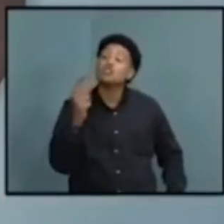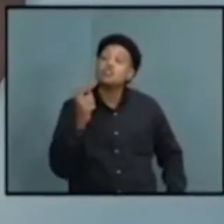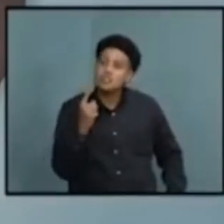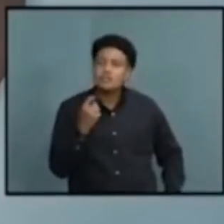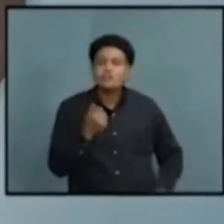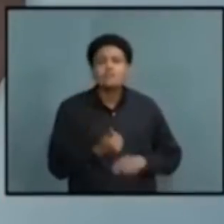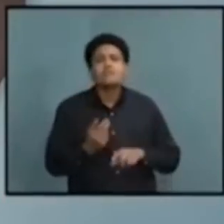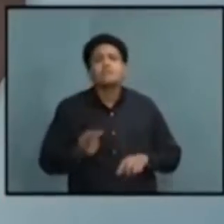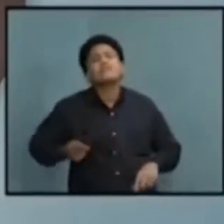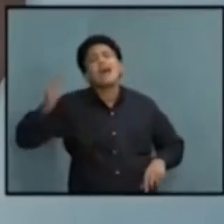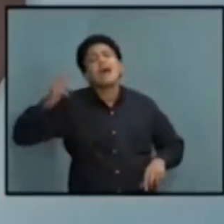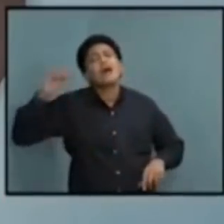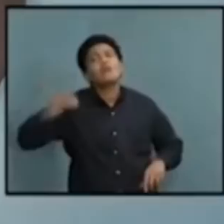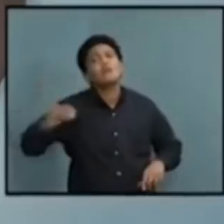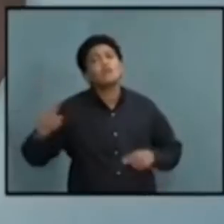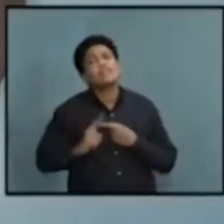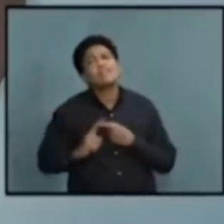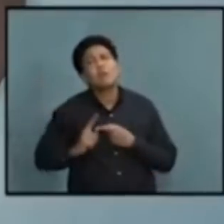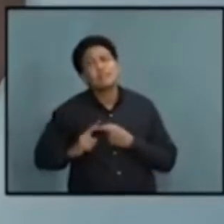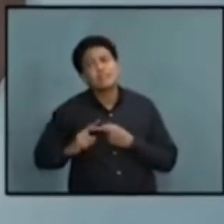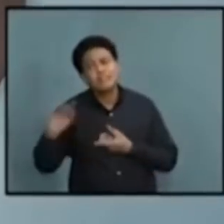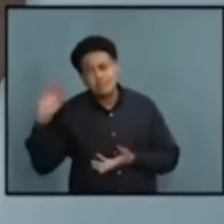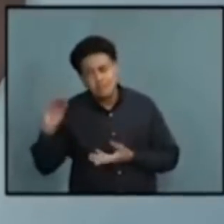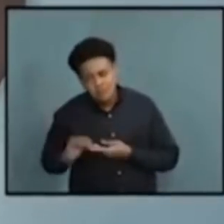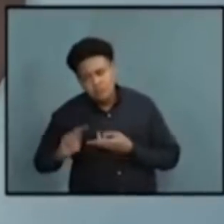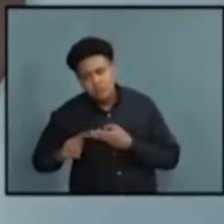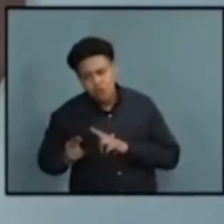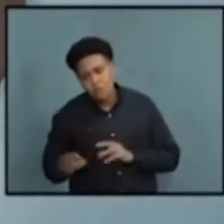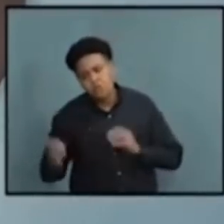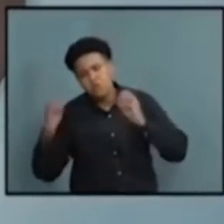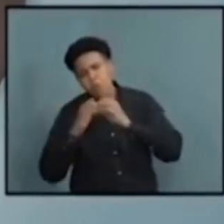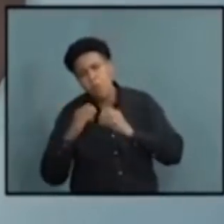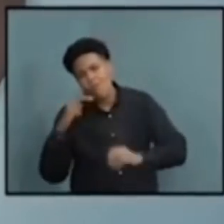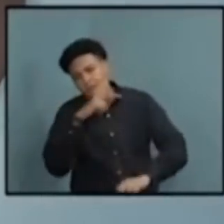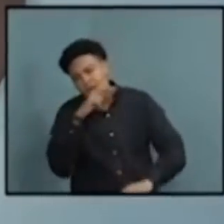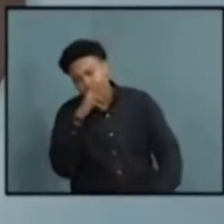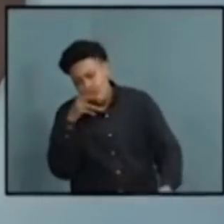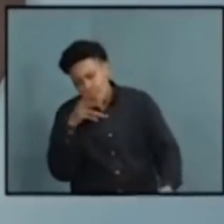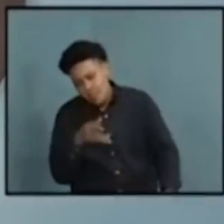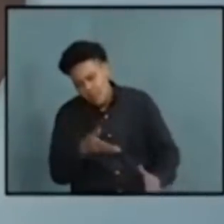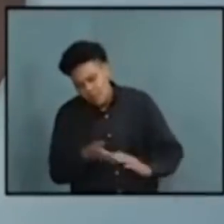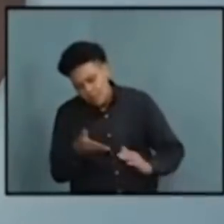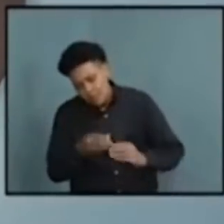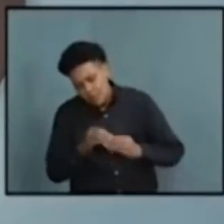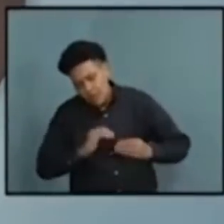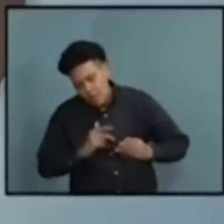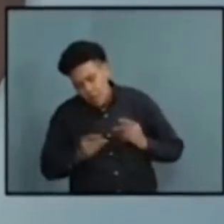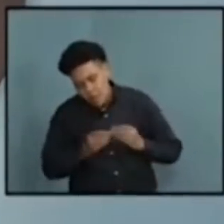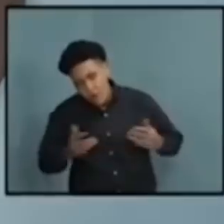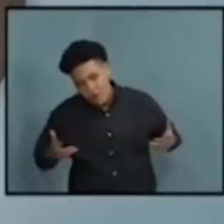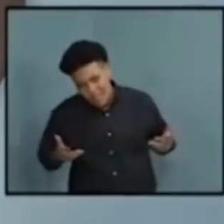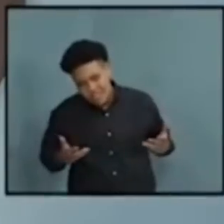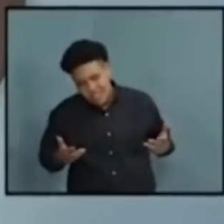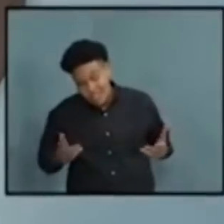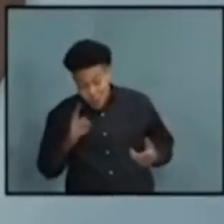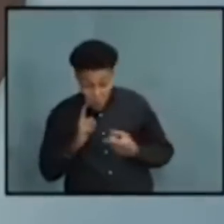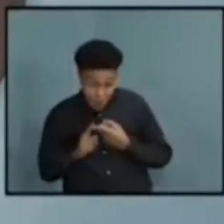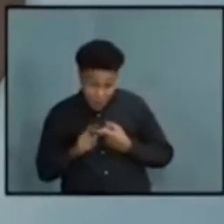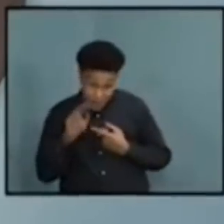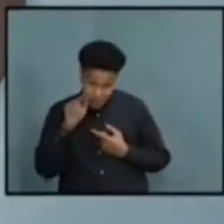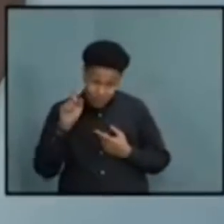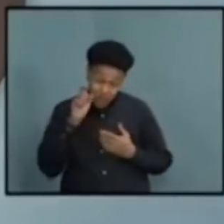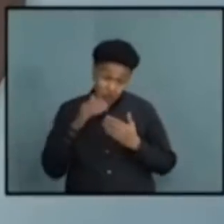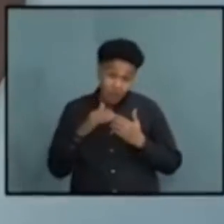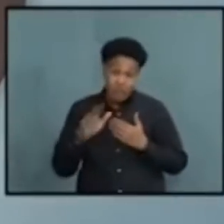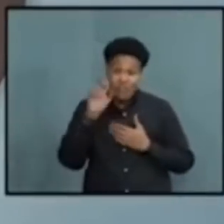the higher the percentage of positivity is, the more the virus is present within our population. And so a positivity rate